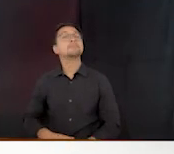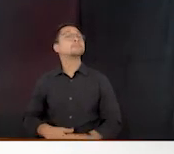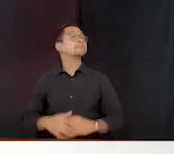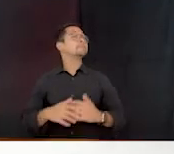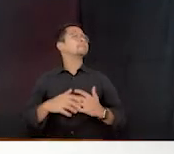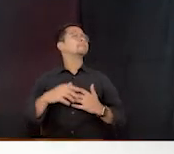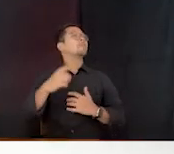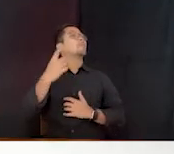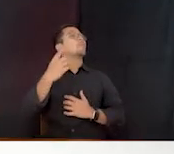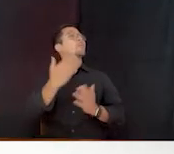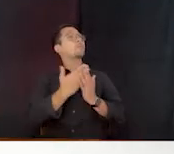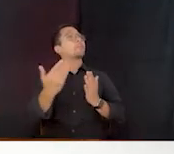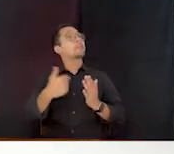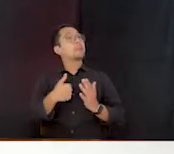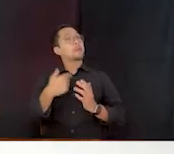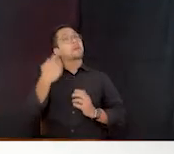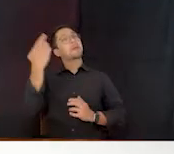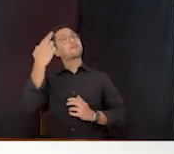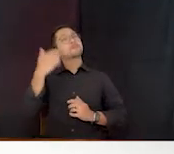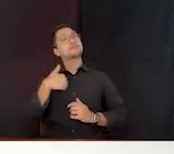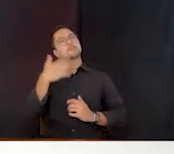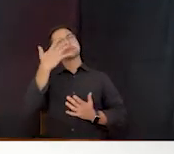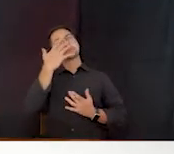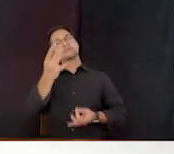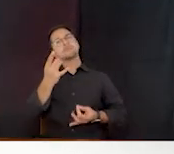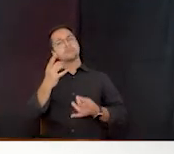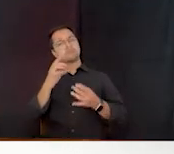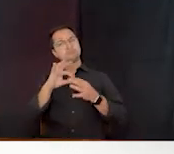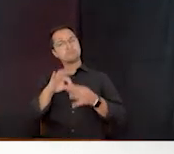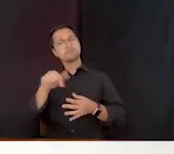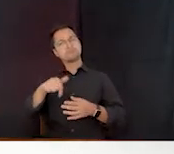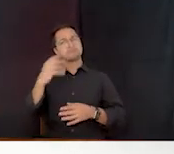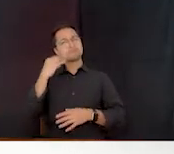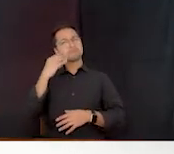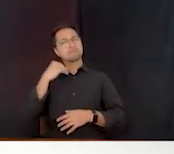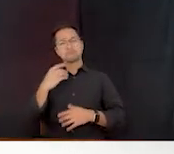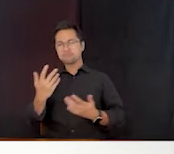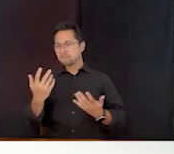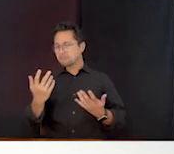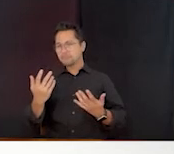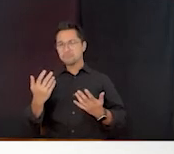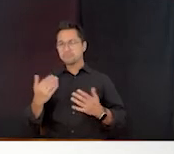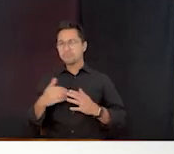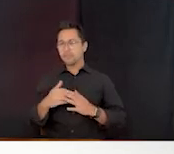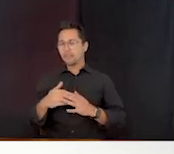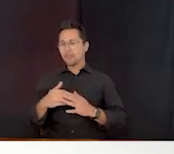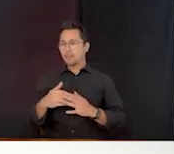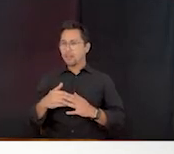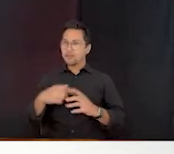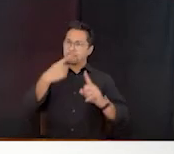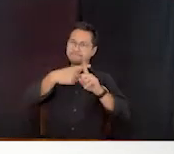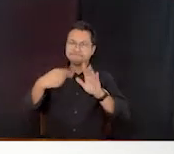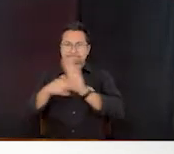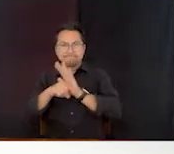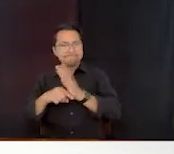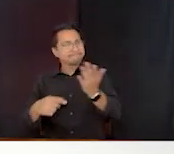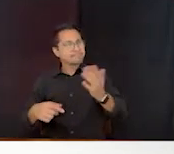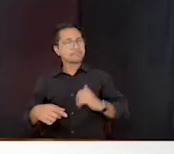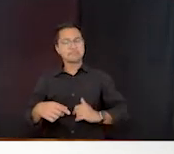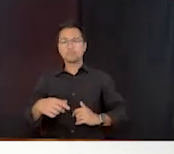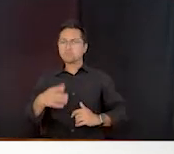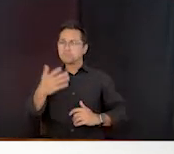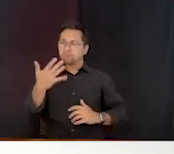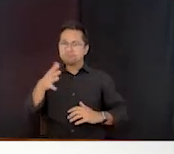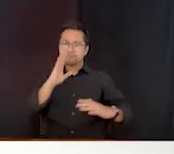One of the things I've found most interesting about this whole experience is just the duality inherent in it, and that it's been very humbling,